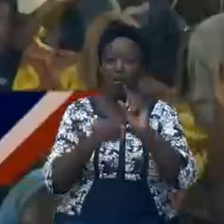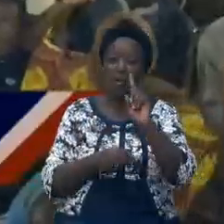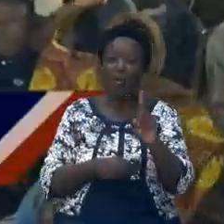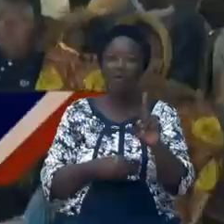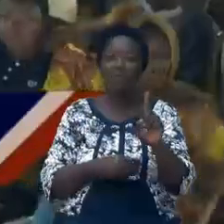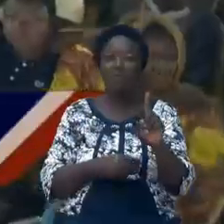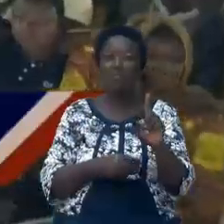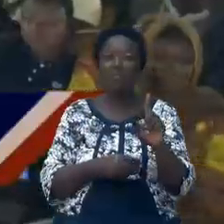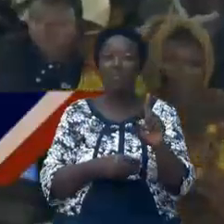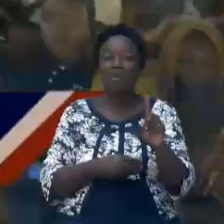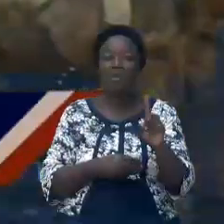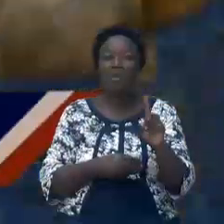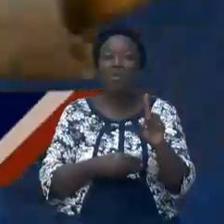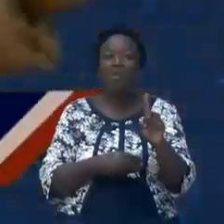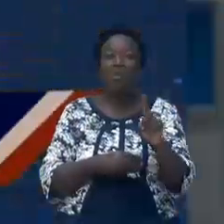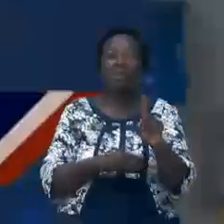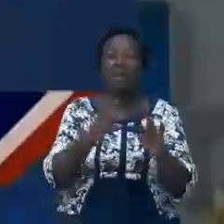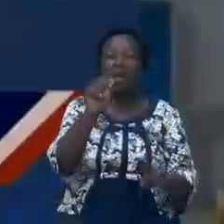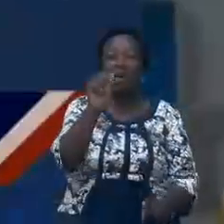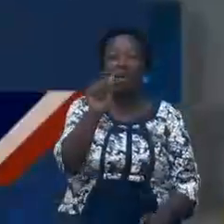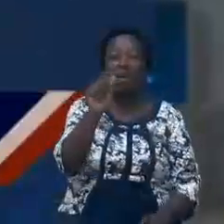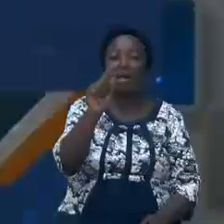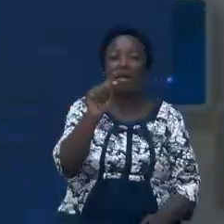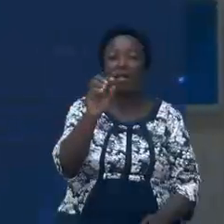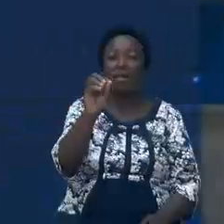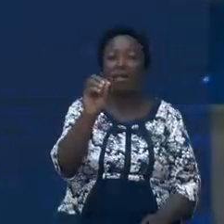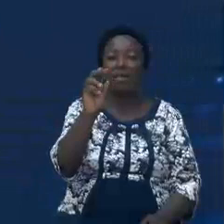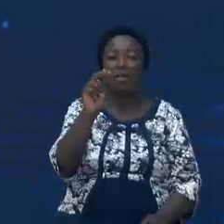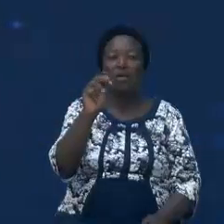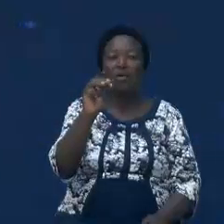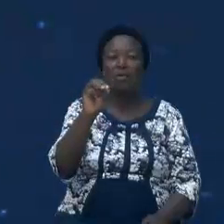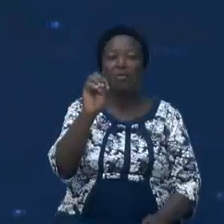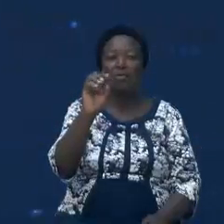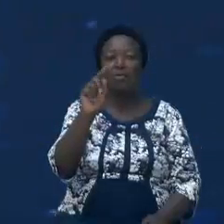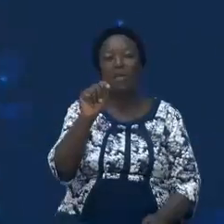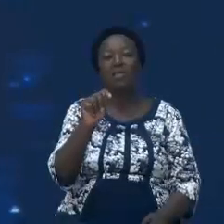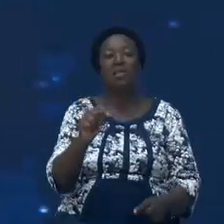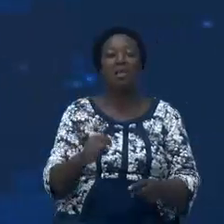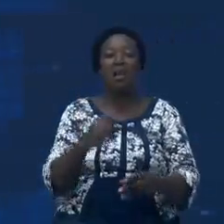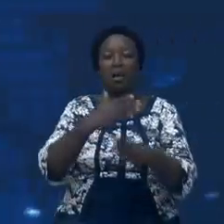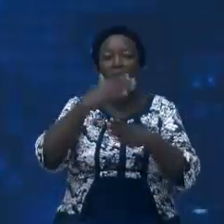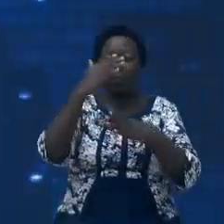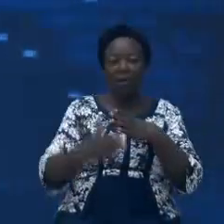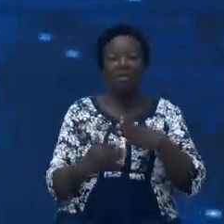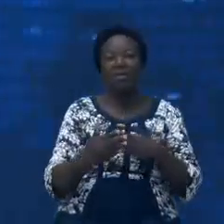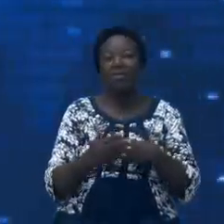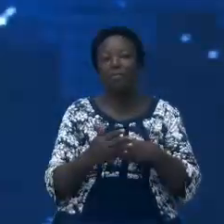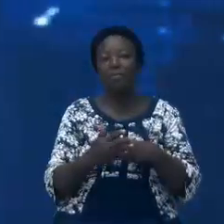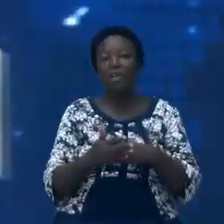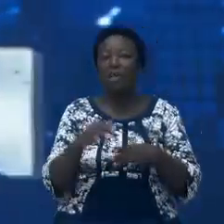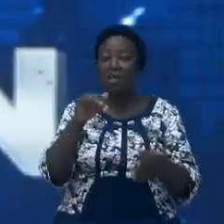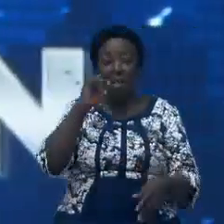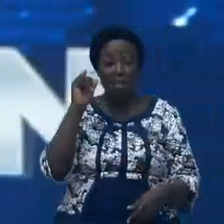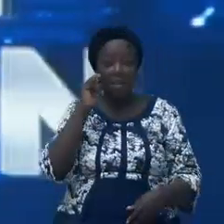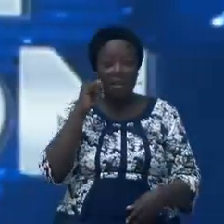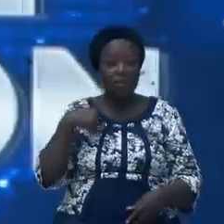Now, yesterday, number one, atonement accomplished. Yesterday, Well, we're